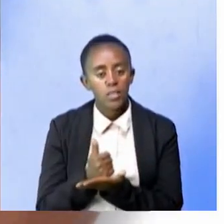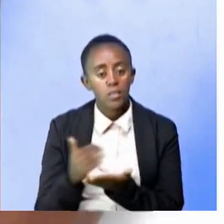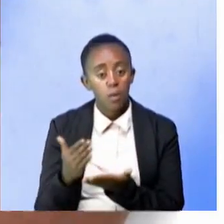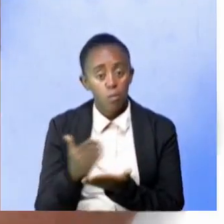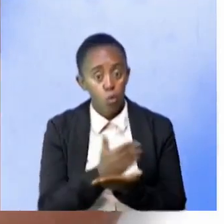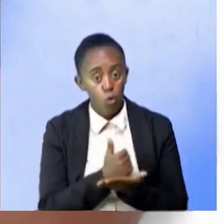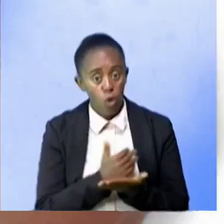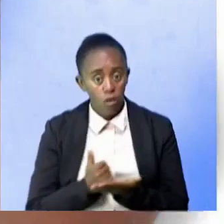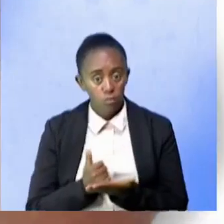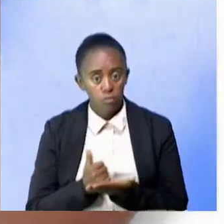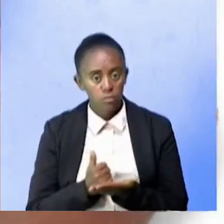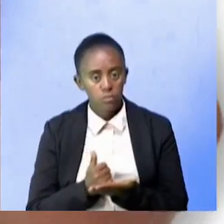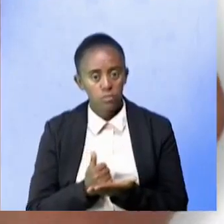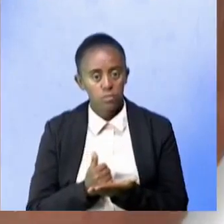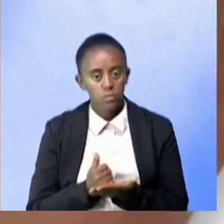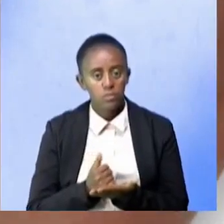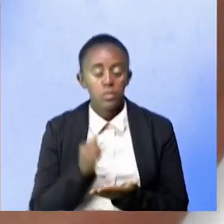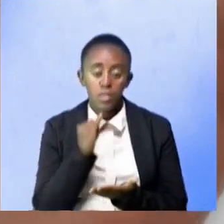is